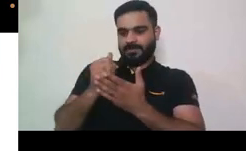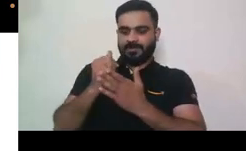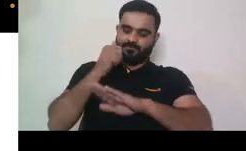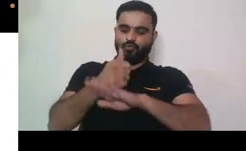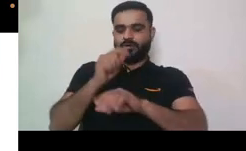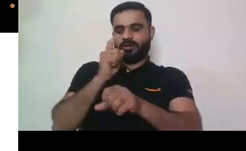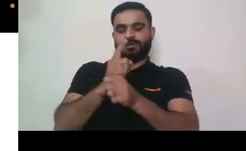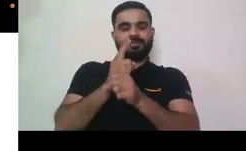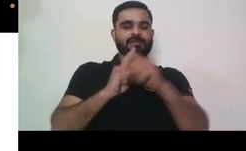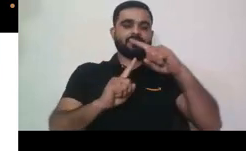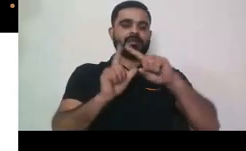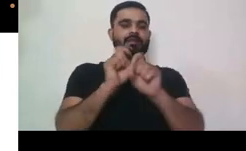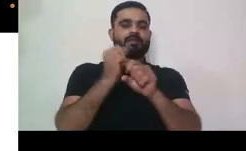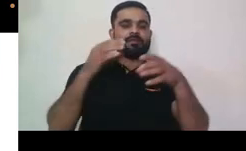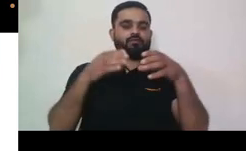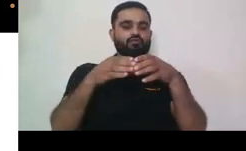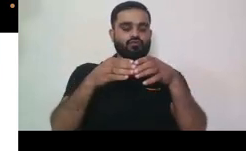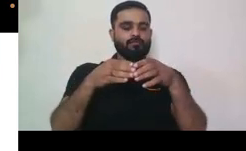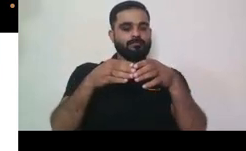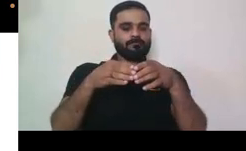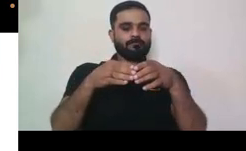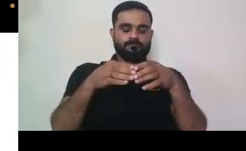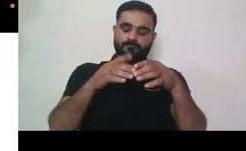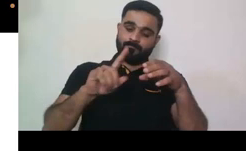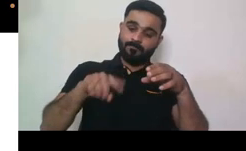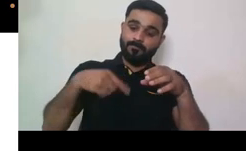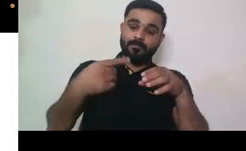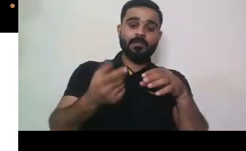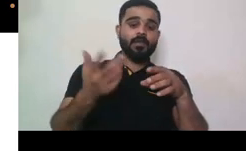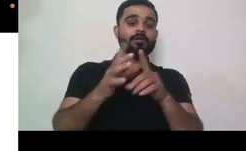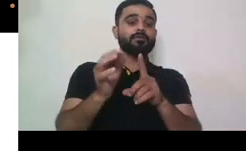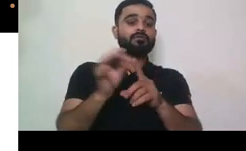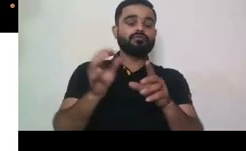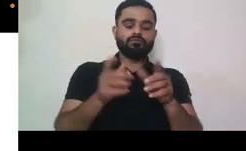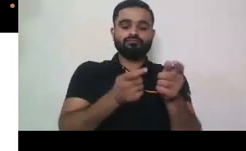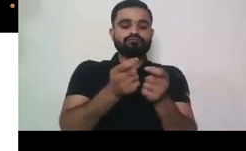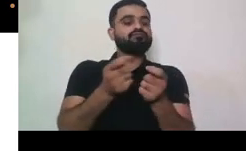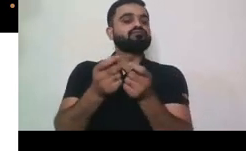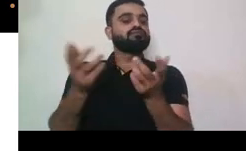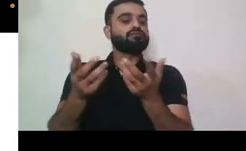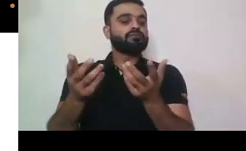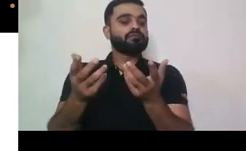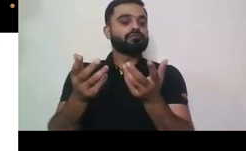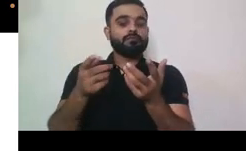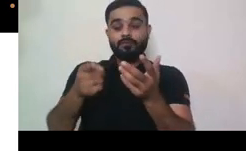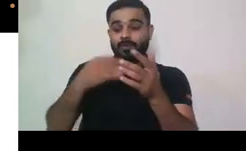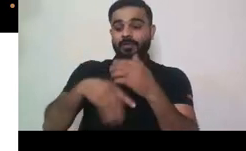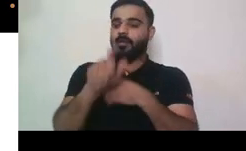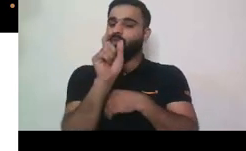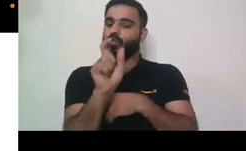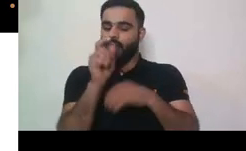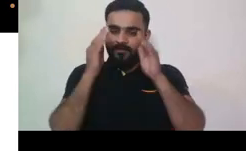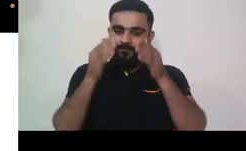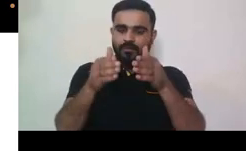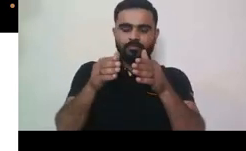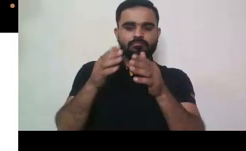teacher development group. Now next comes how to operate this group. And in that terms, we have to focus on